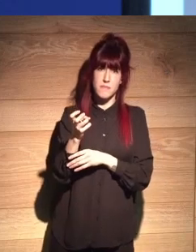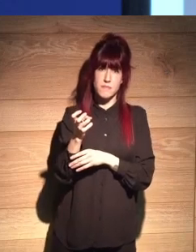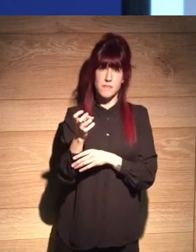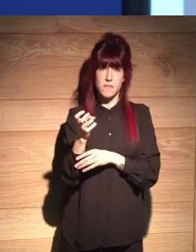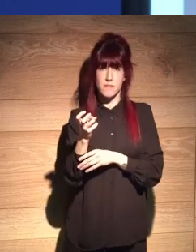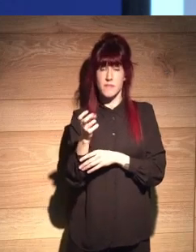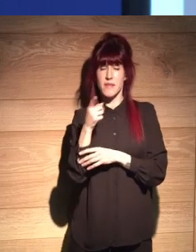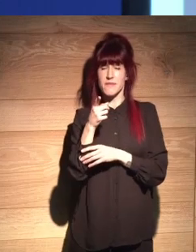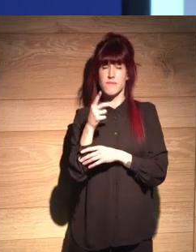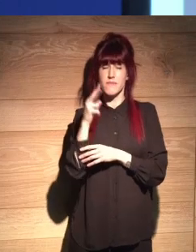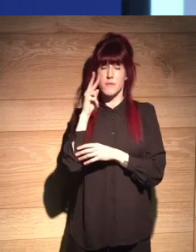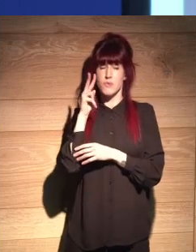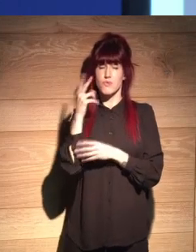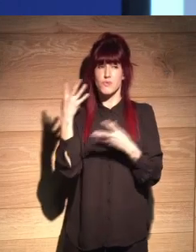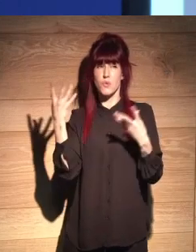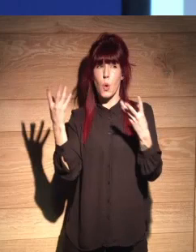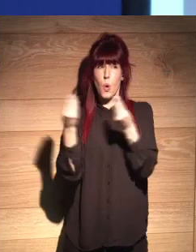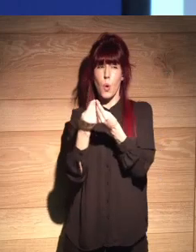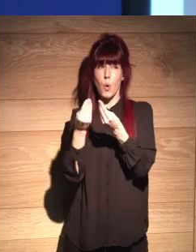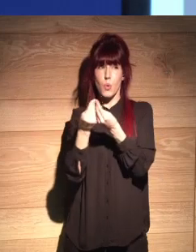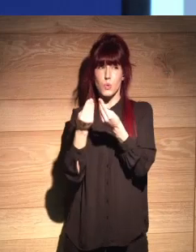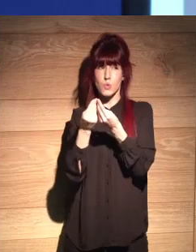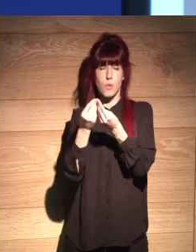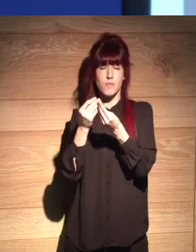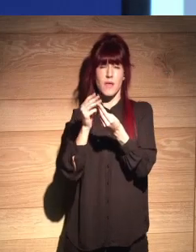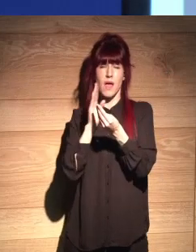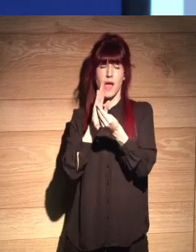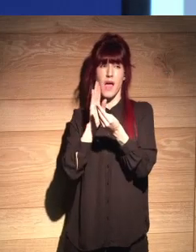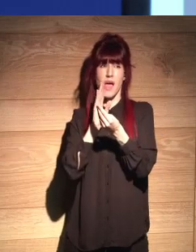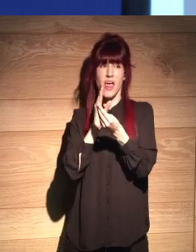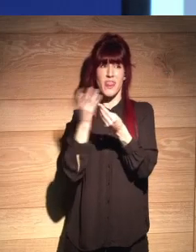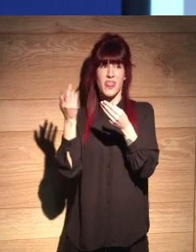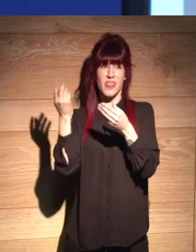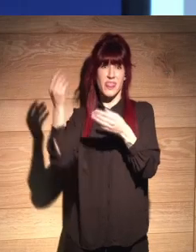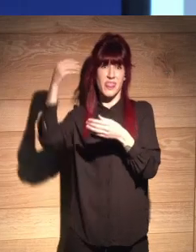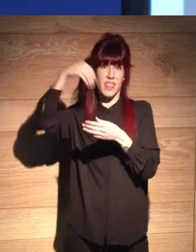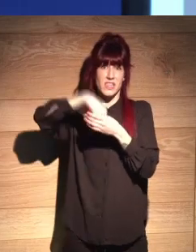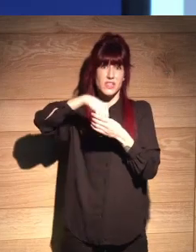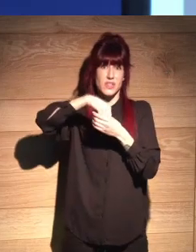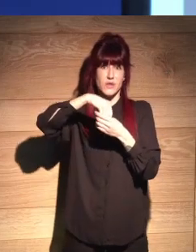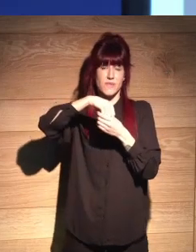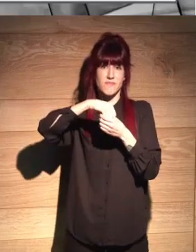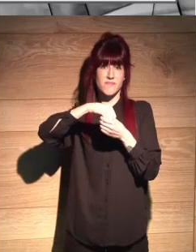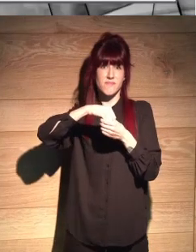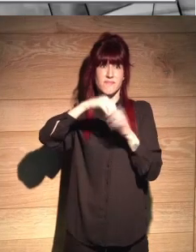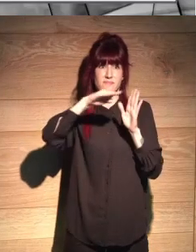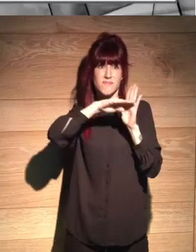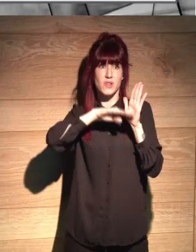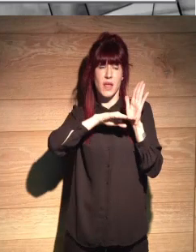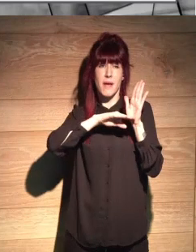a collection of all these things within the platform, and it is certainly a holistic